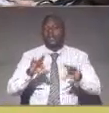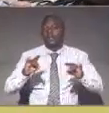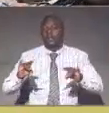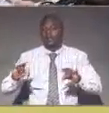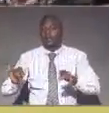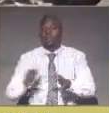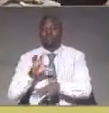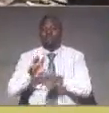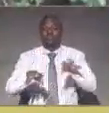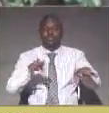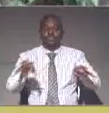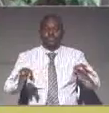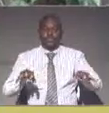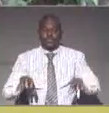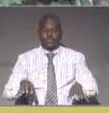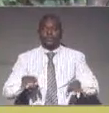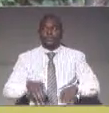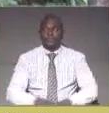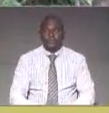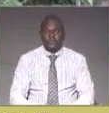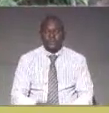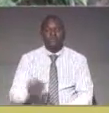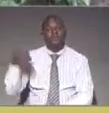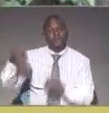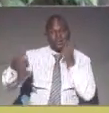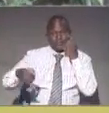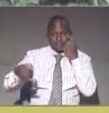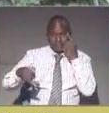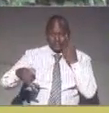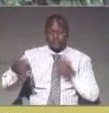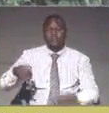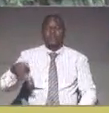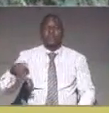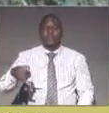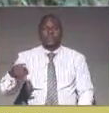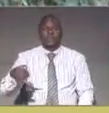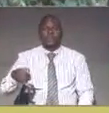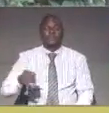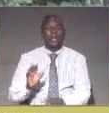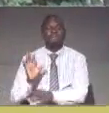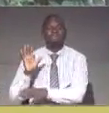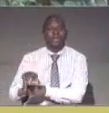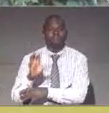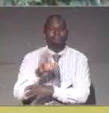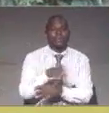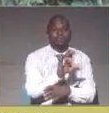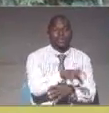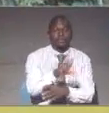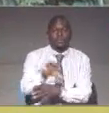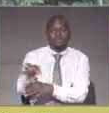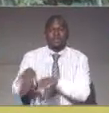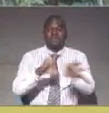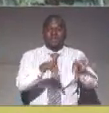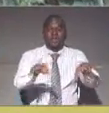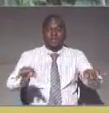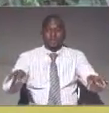with fecal matter. From pit latrines, it is from fecal matter which is scattered